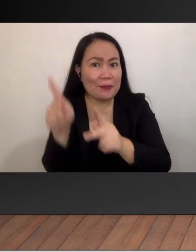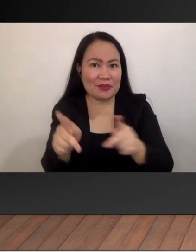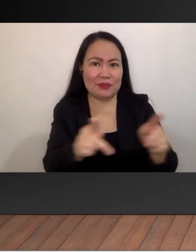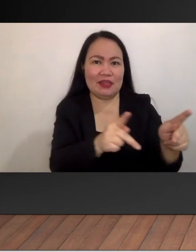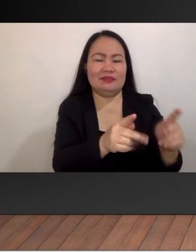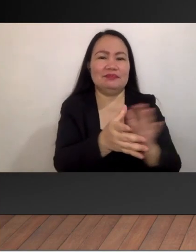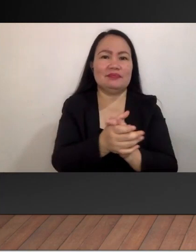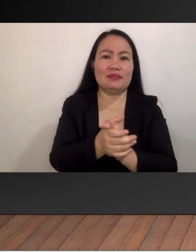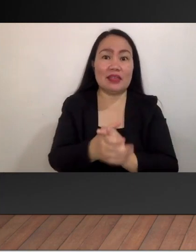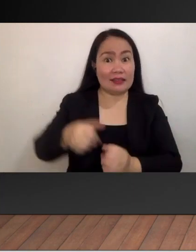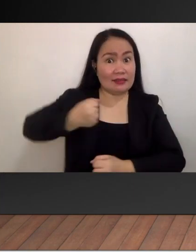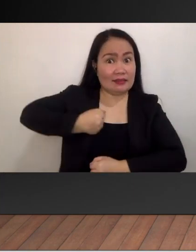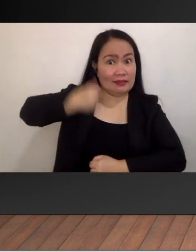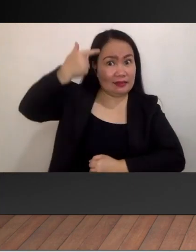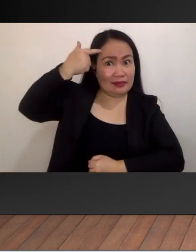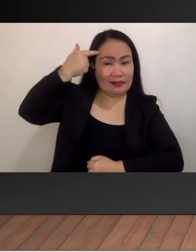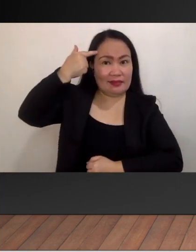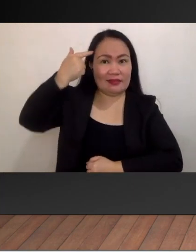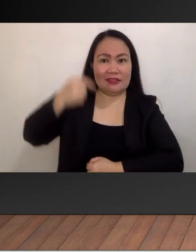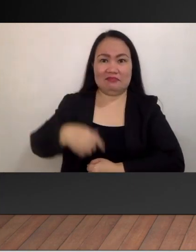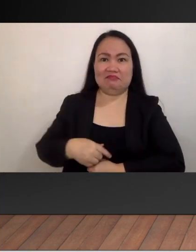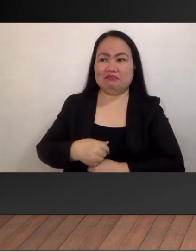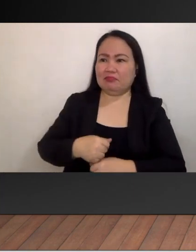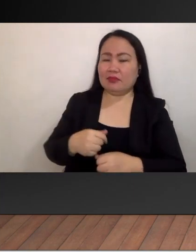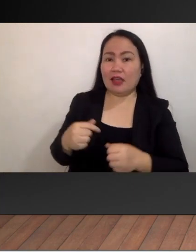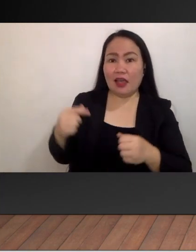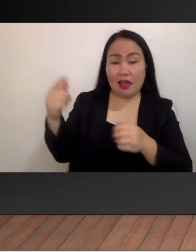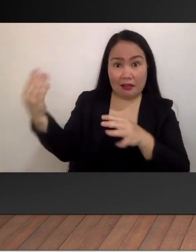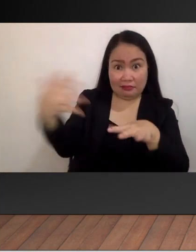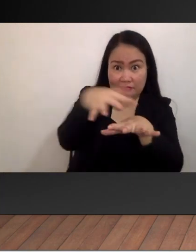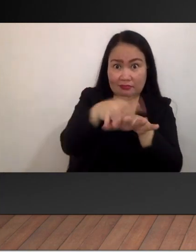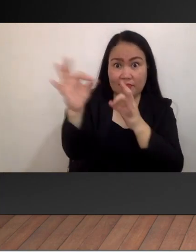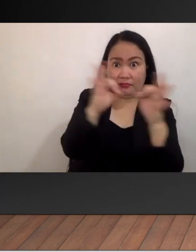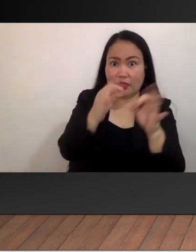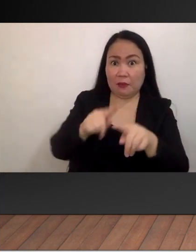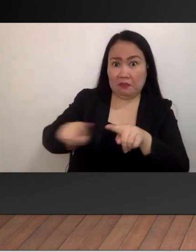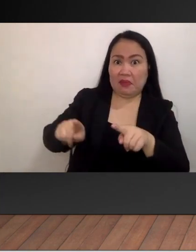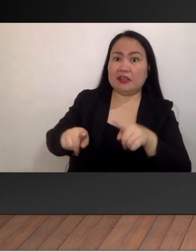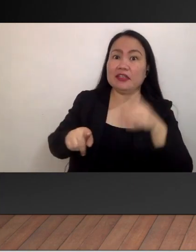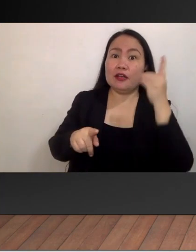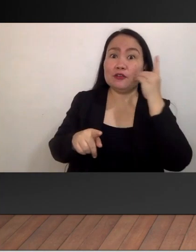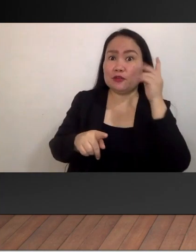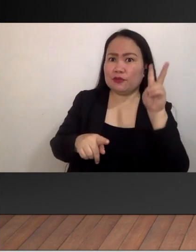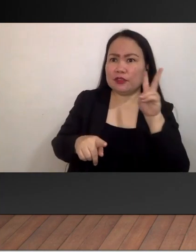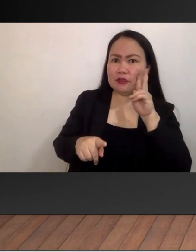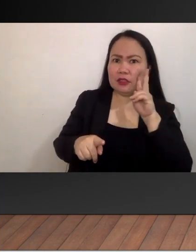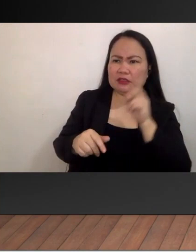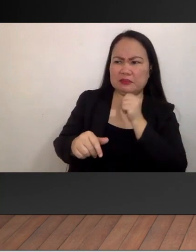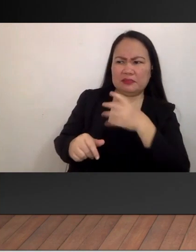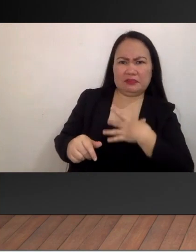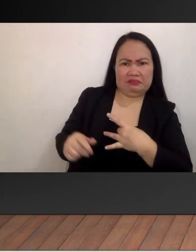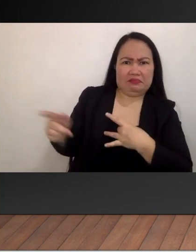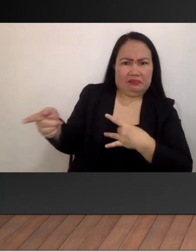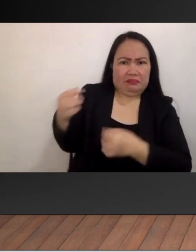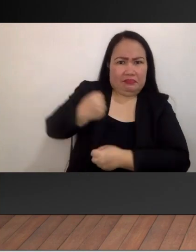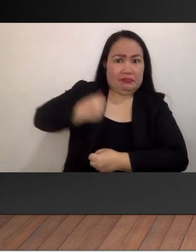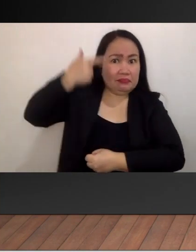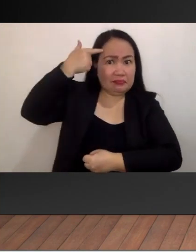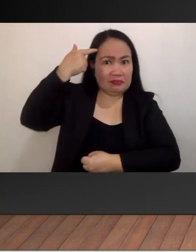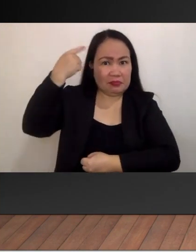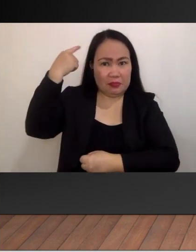prepared. The lieutenant also attended, to which Doña Victoria resented him for observing her